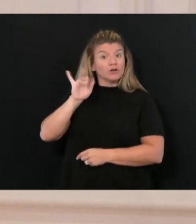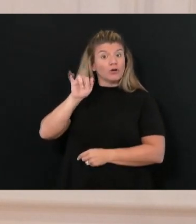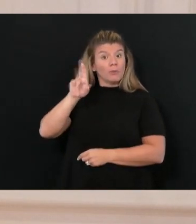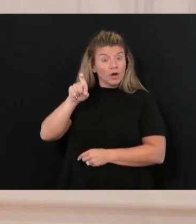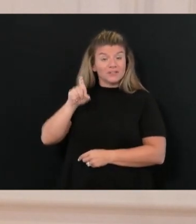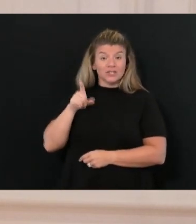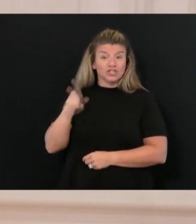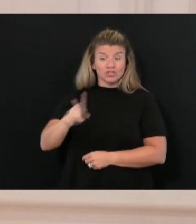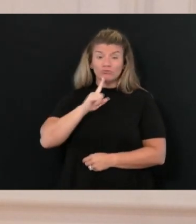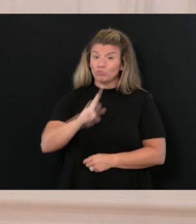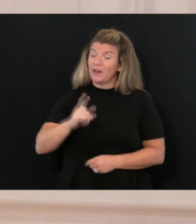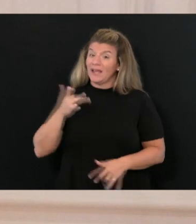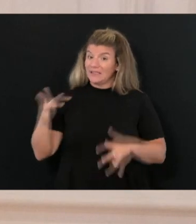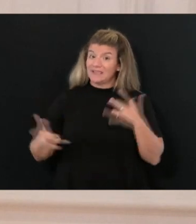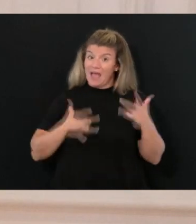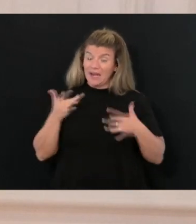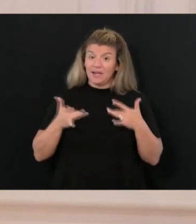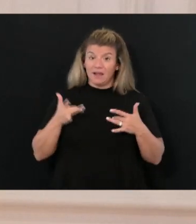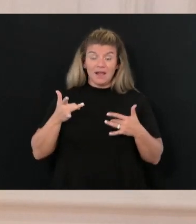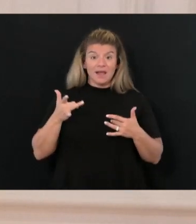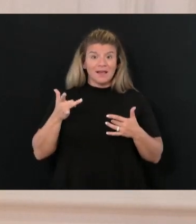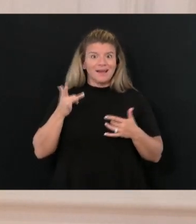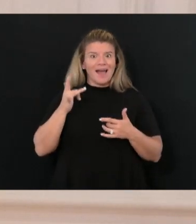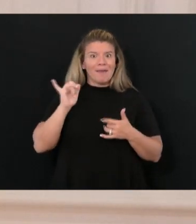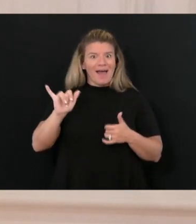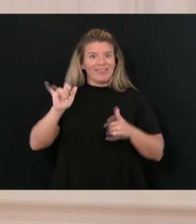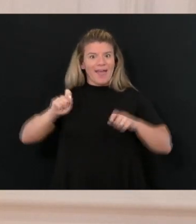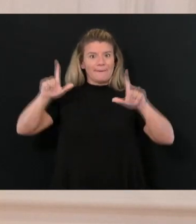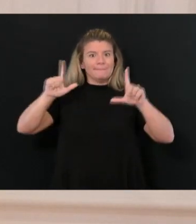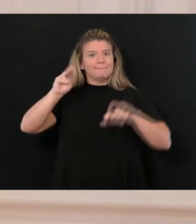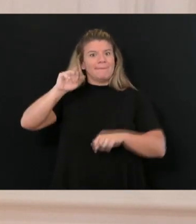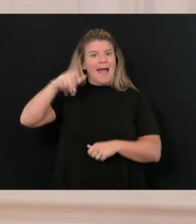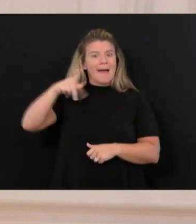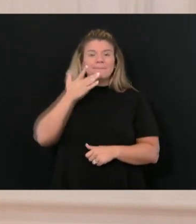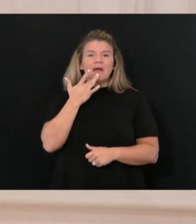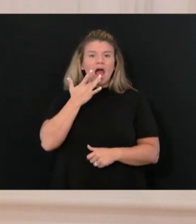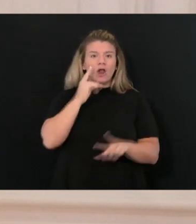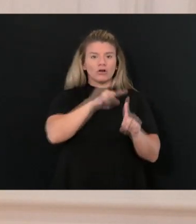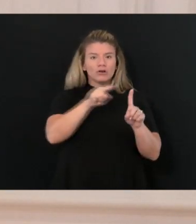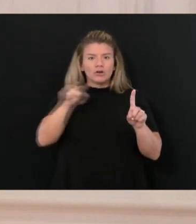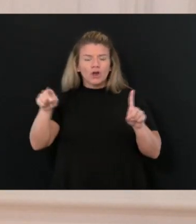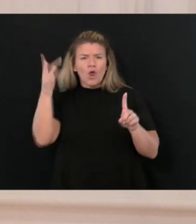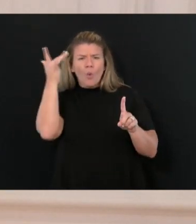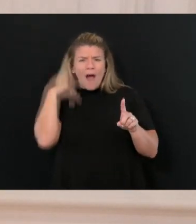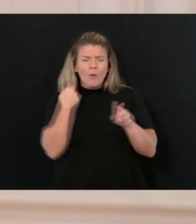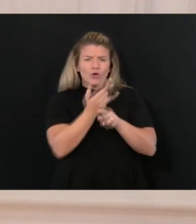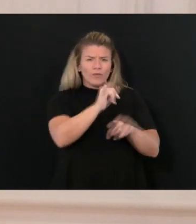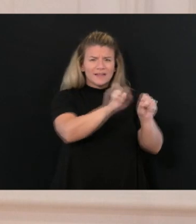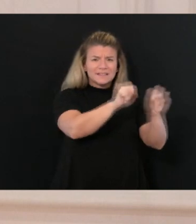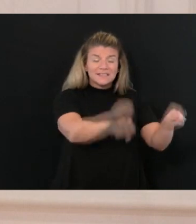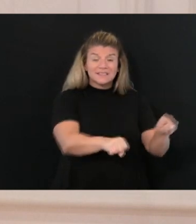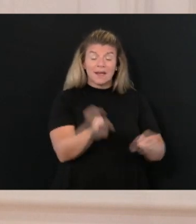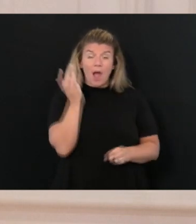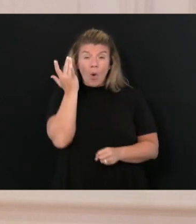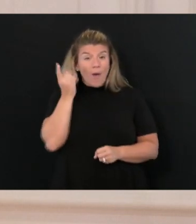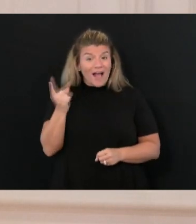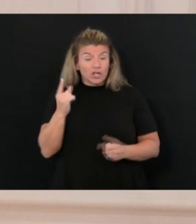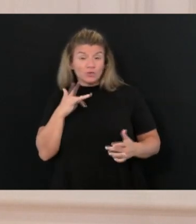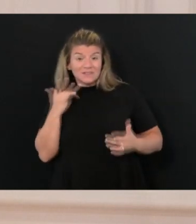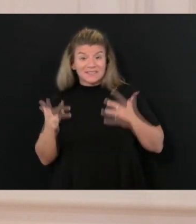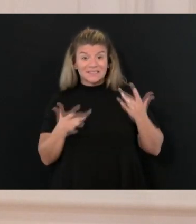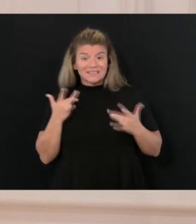coding map and system to do really two things. Number one is to make sure that